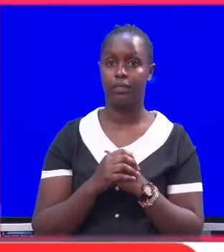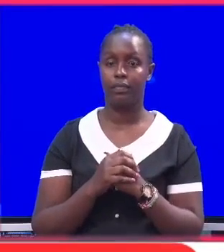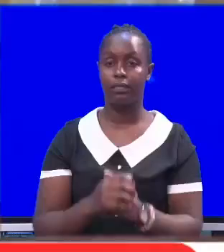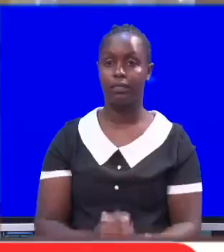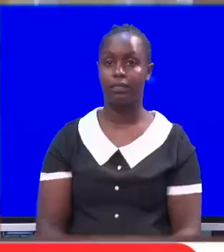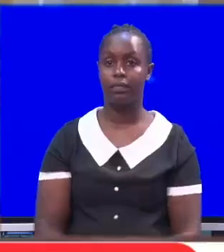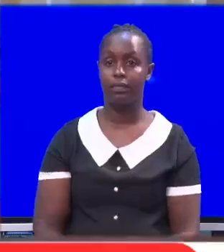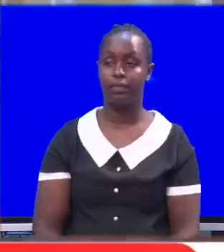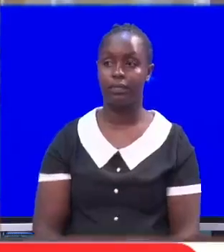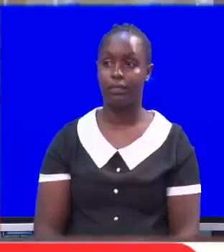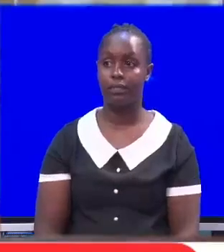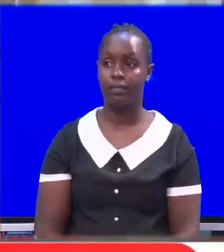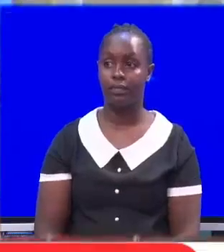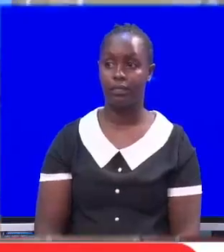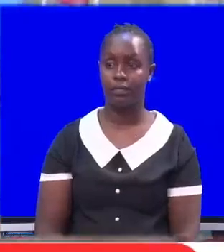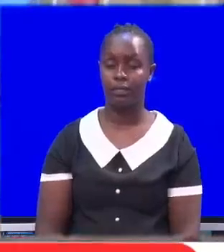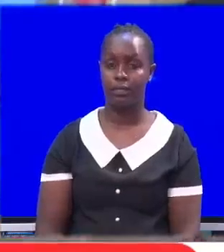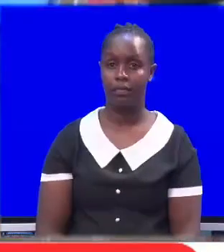report.